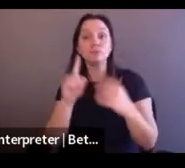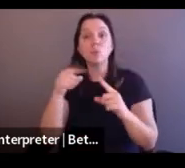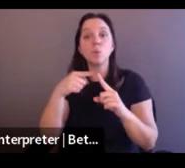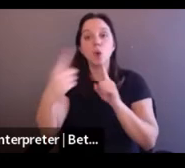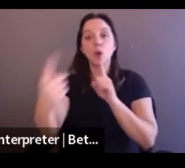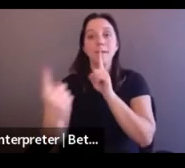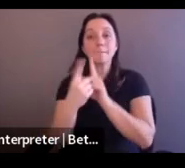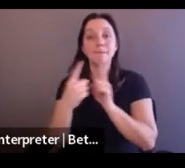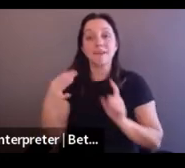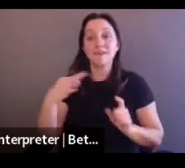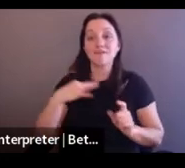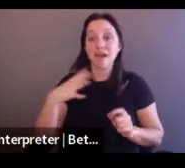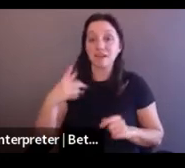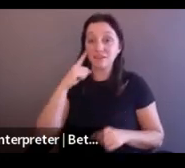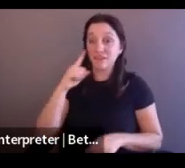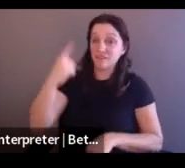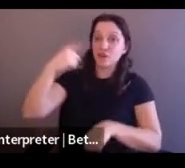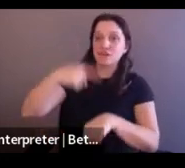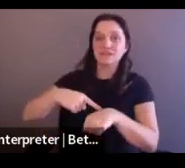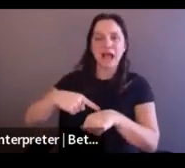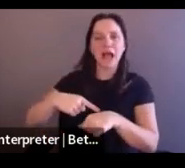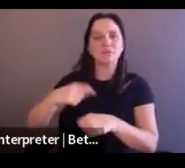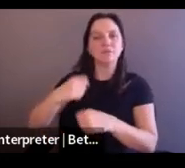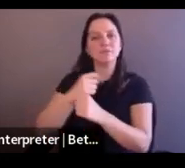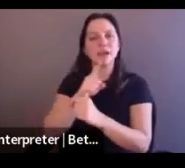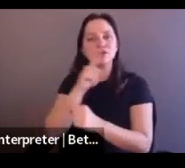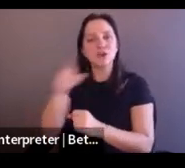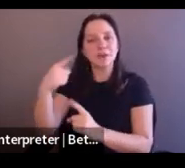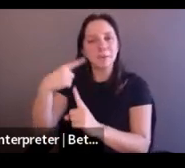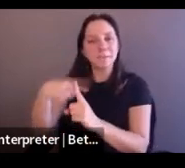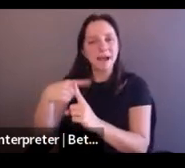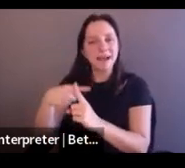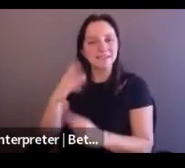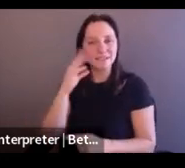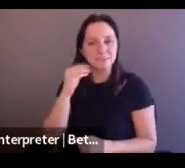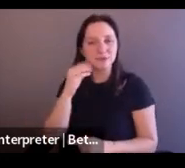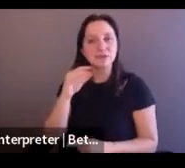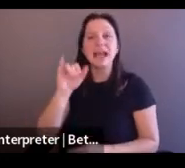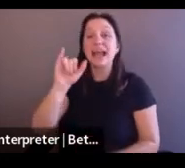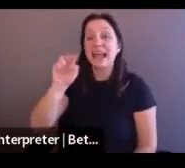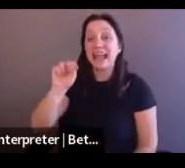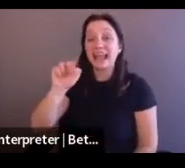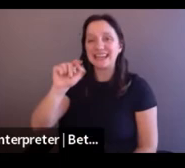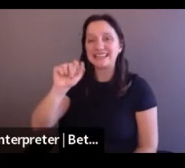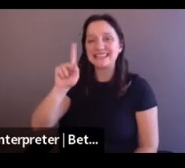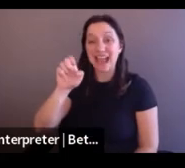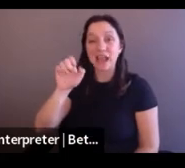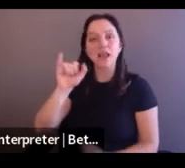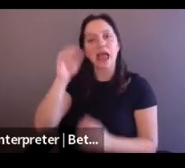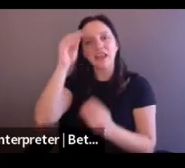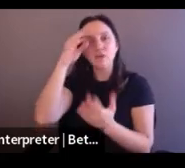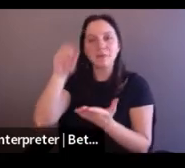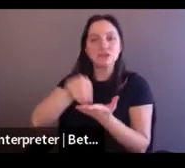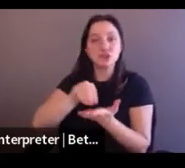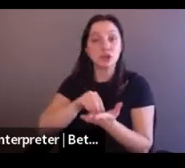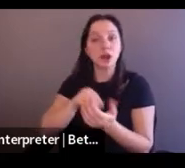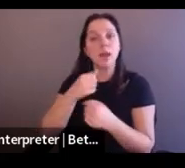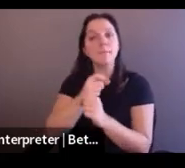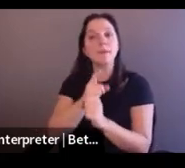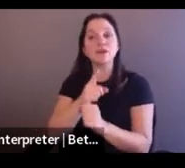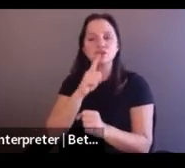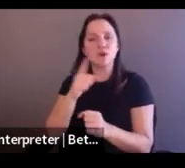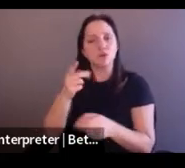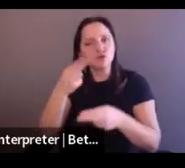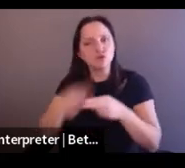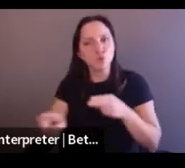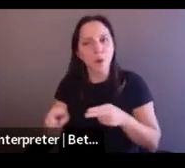really positive experience. You want to keep volunteer intake brief and simple. So people, you know, they've got that volunteer role